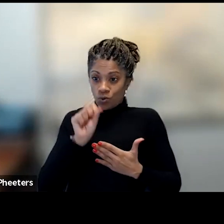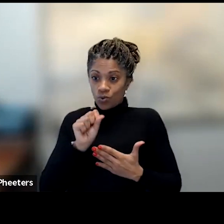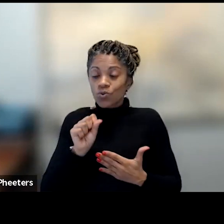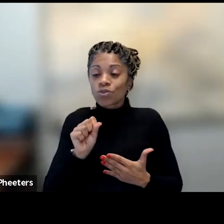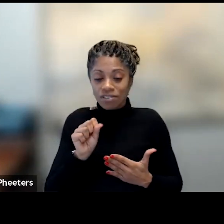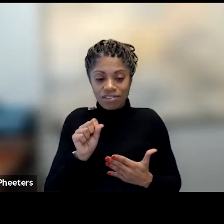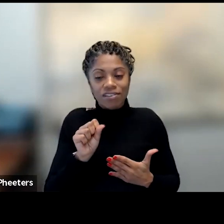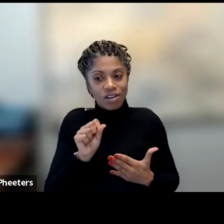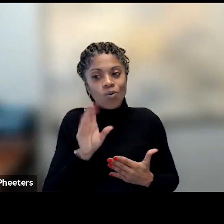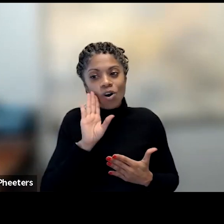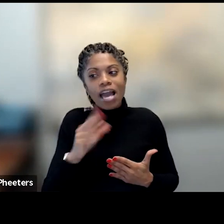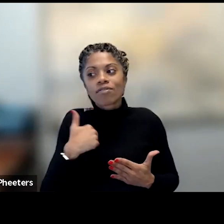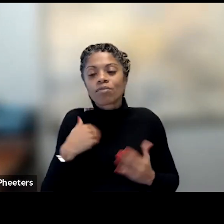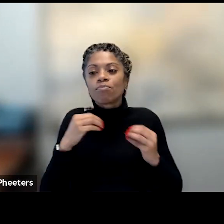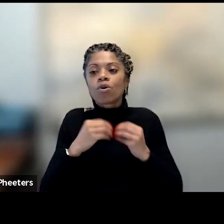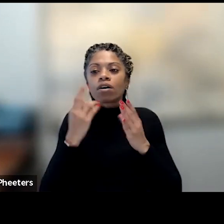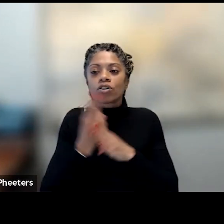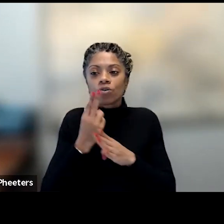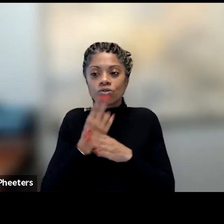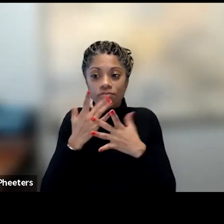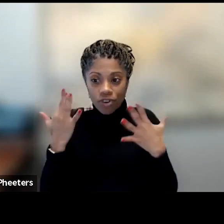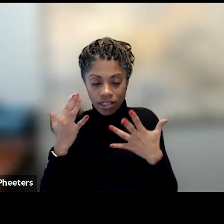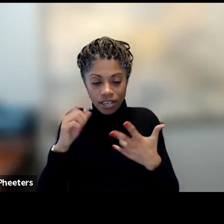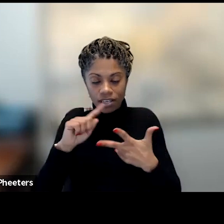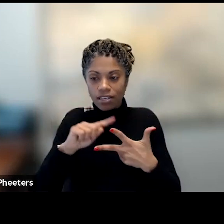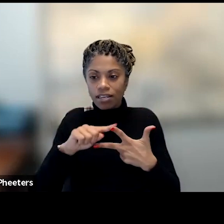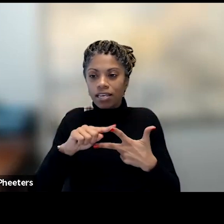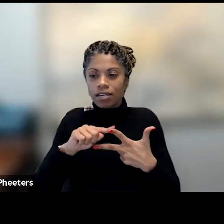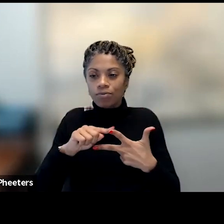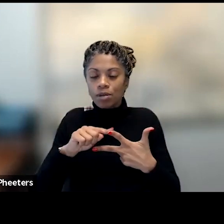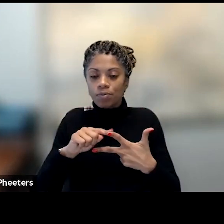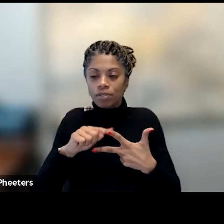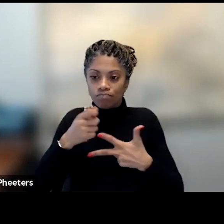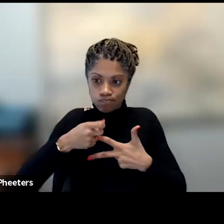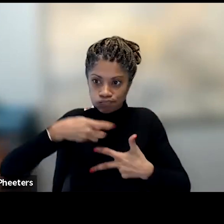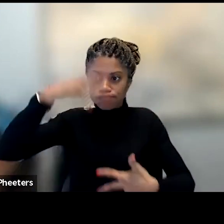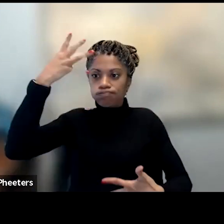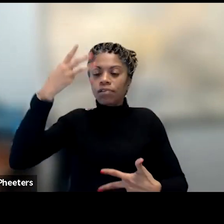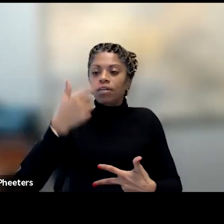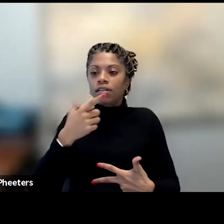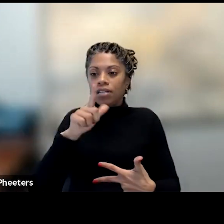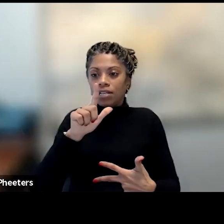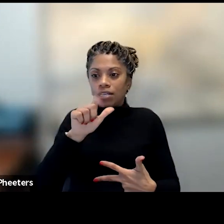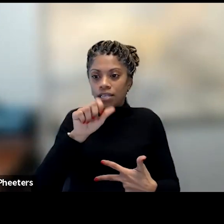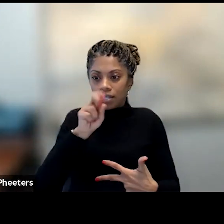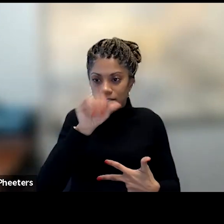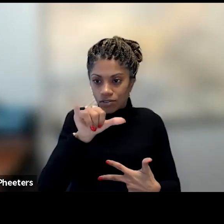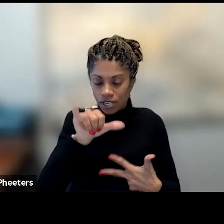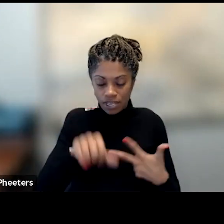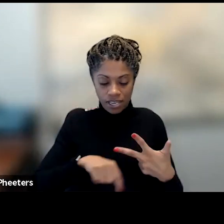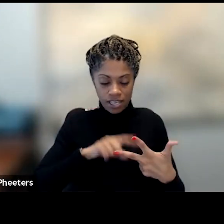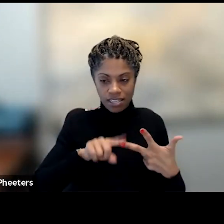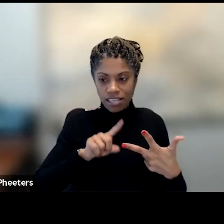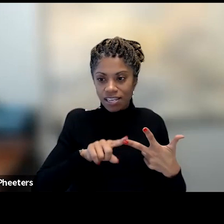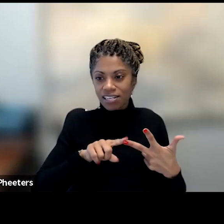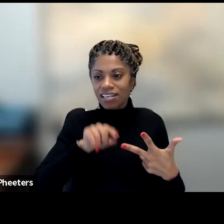be more user-friendly, and we're going to expand the glossary. And there's other, typos and grammatical errors that we're making too, because I know communication folks, there's a